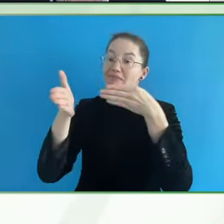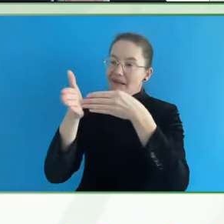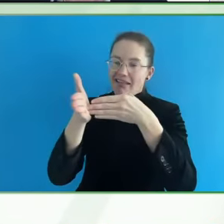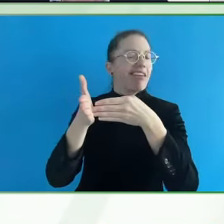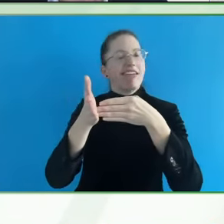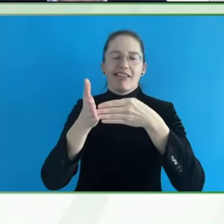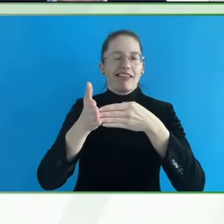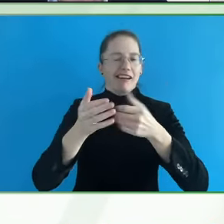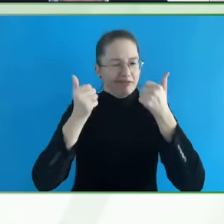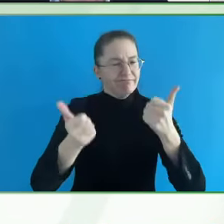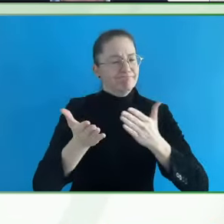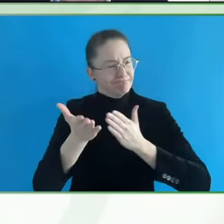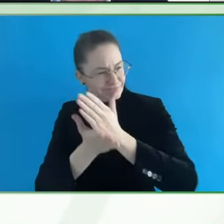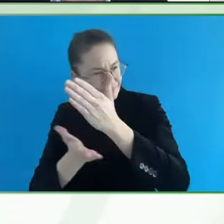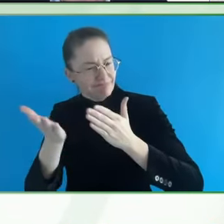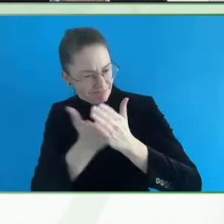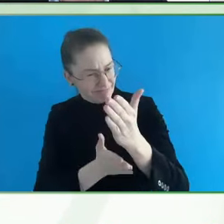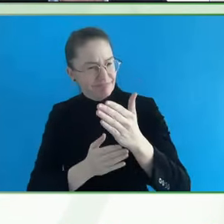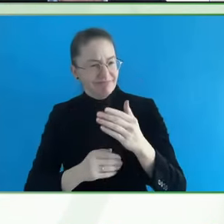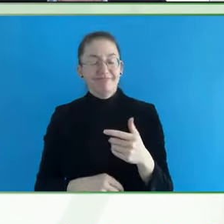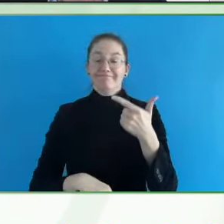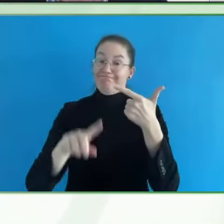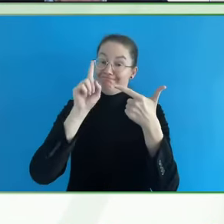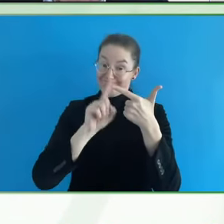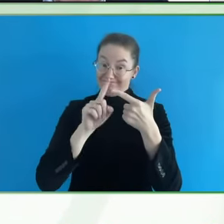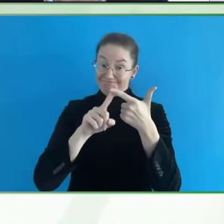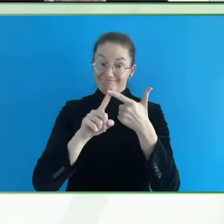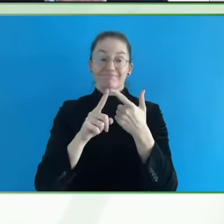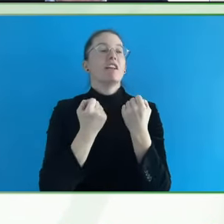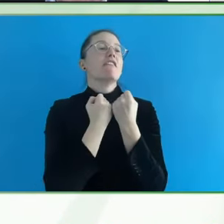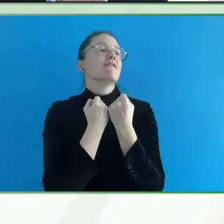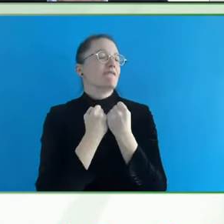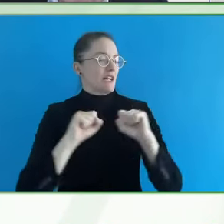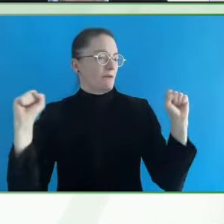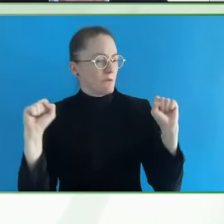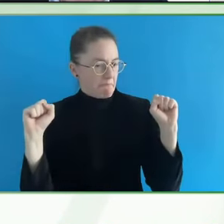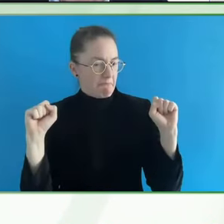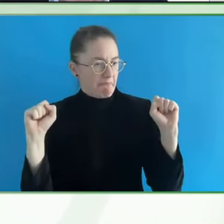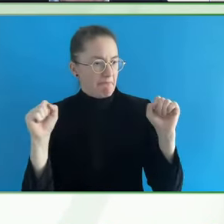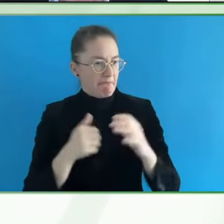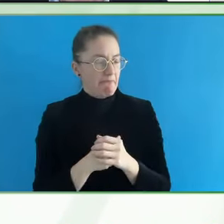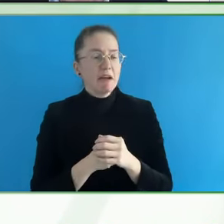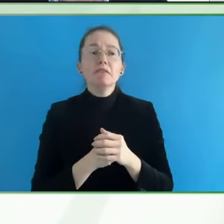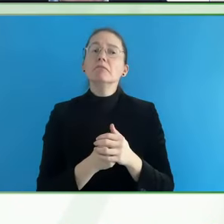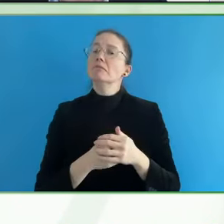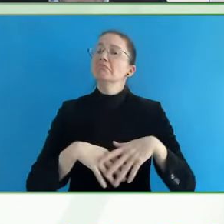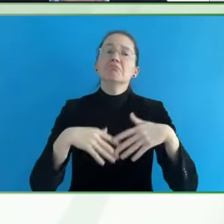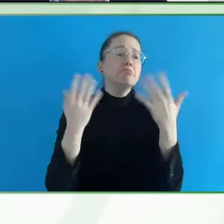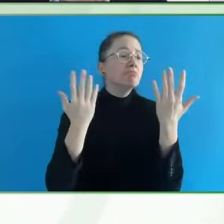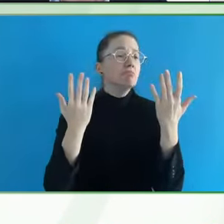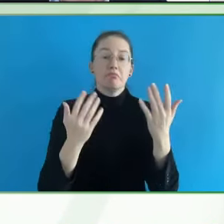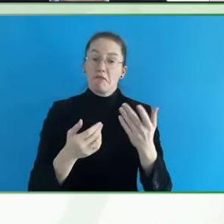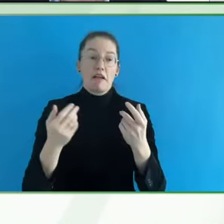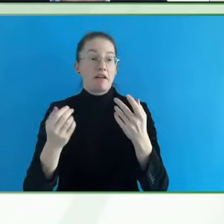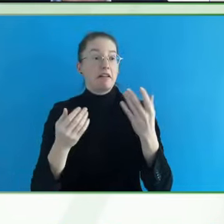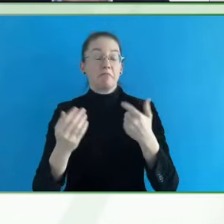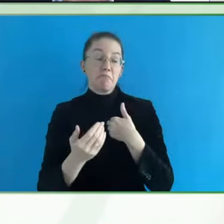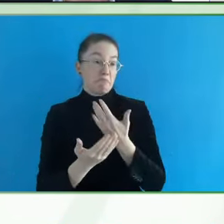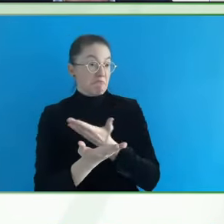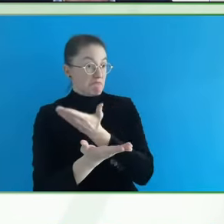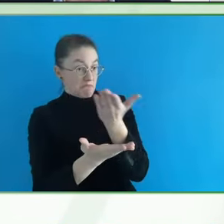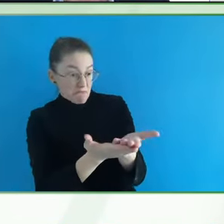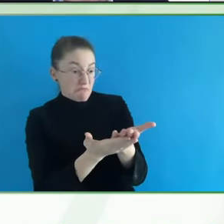allows the design of more open proposals when proposing specific learning situations